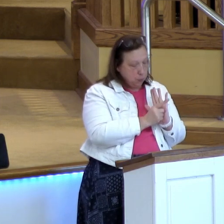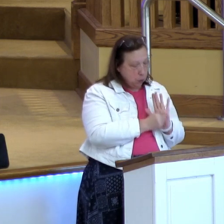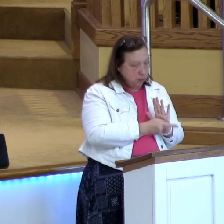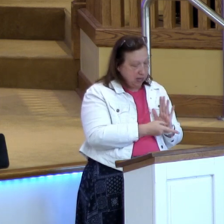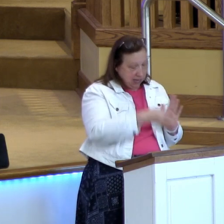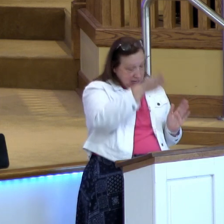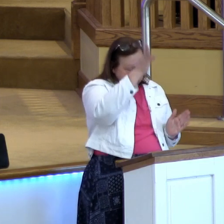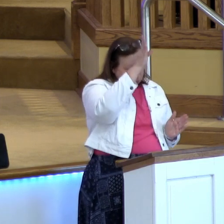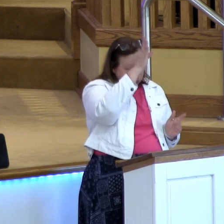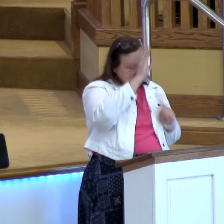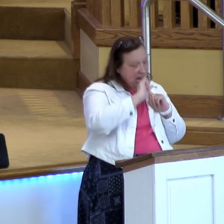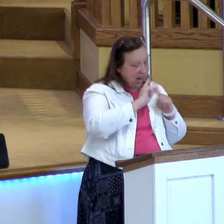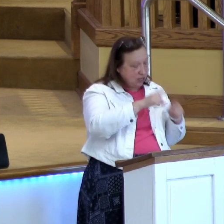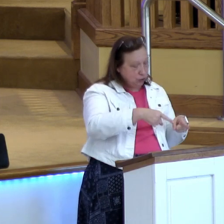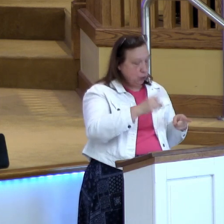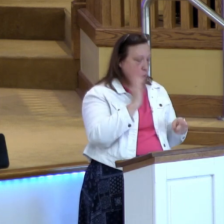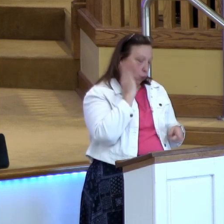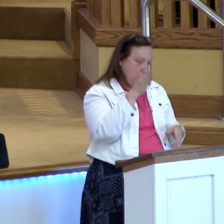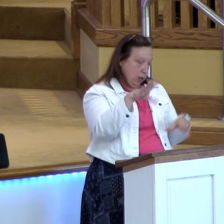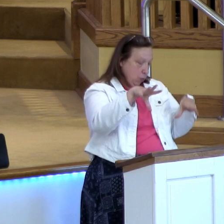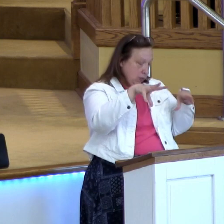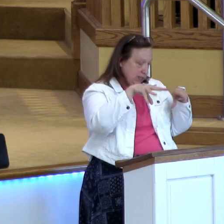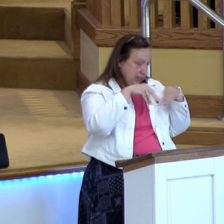come. In God's perfect